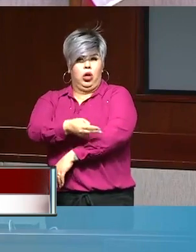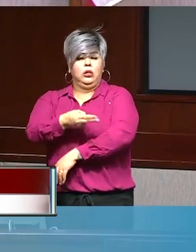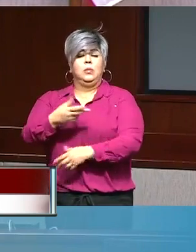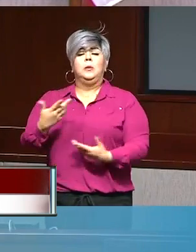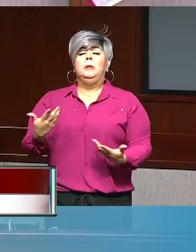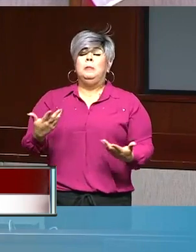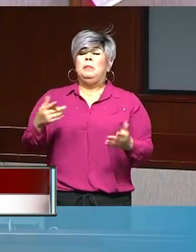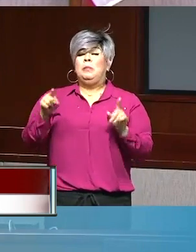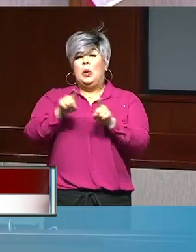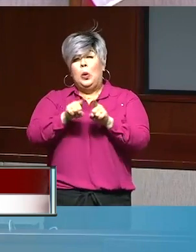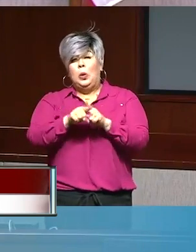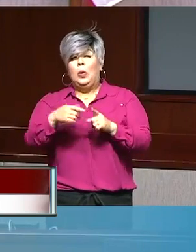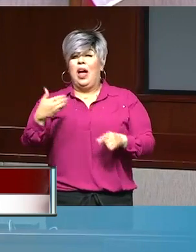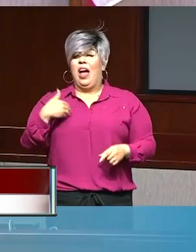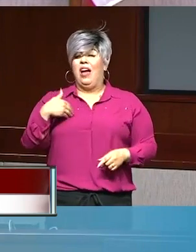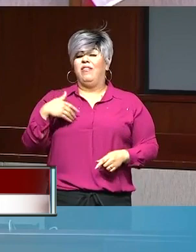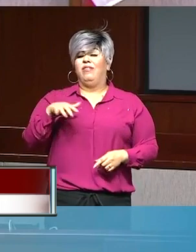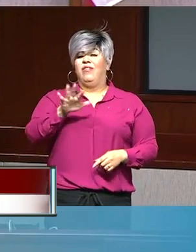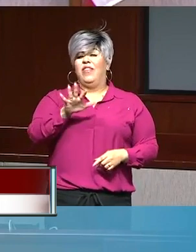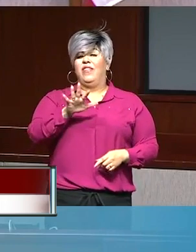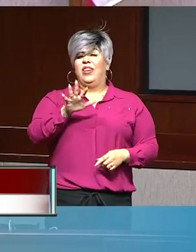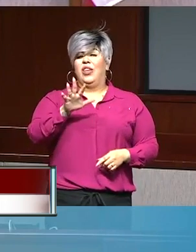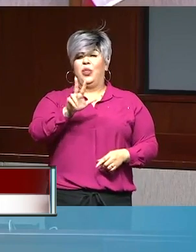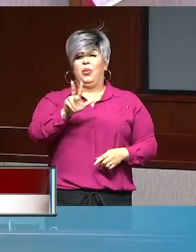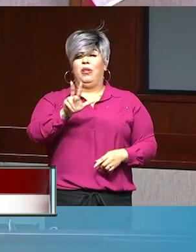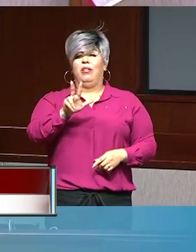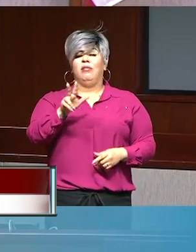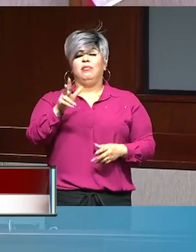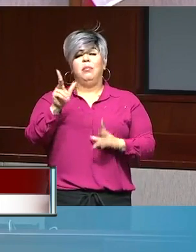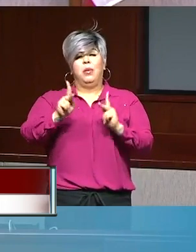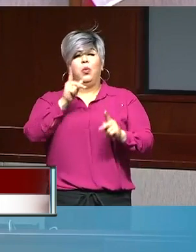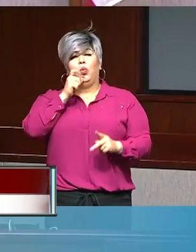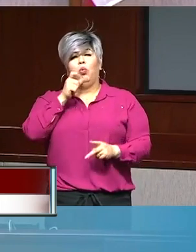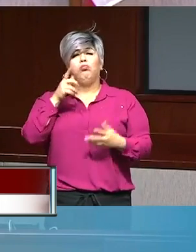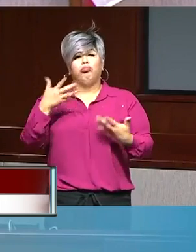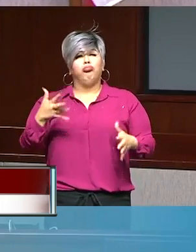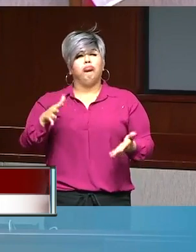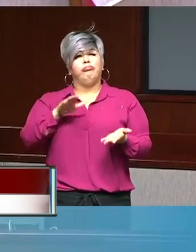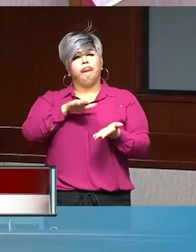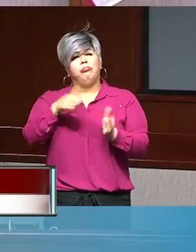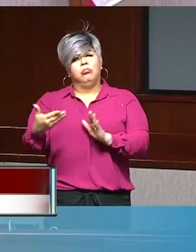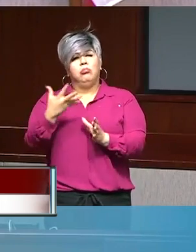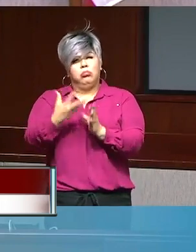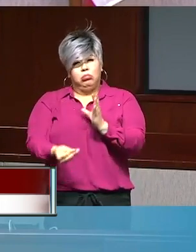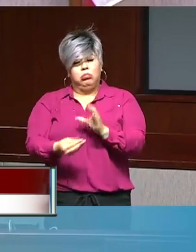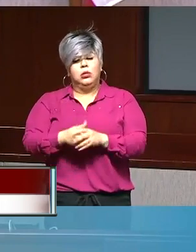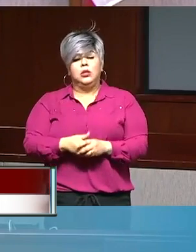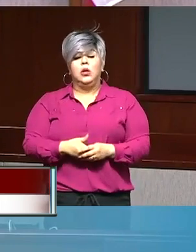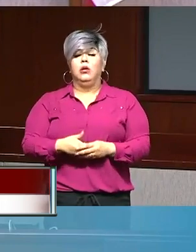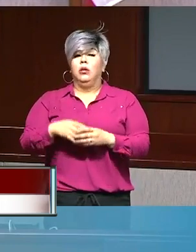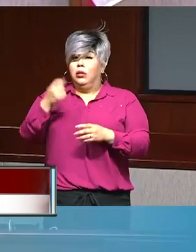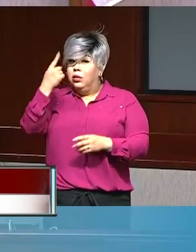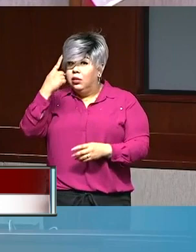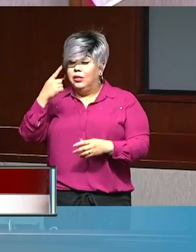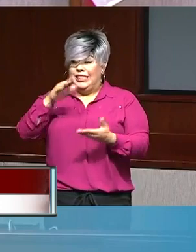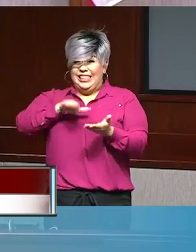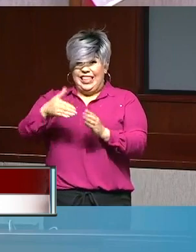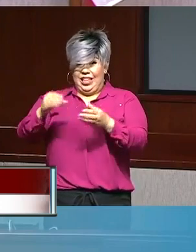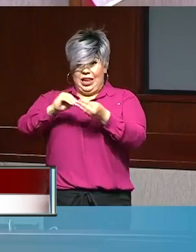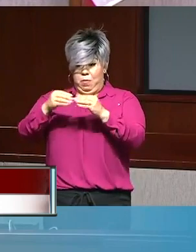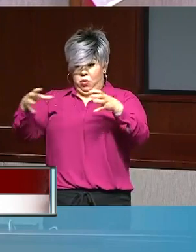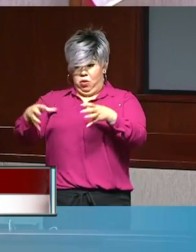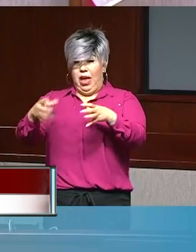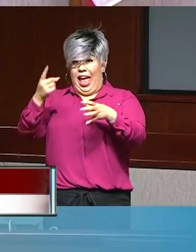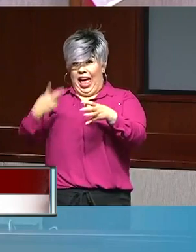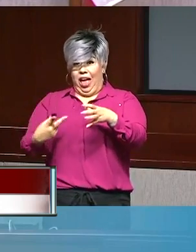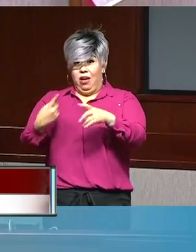had 53 people, or about 2% of the total tested, who have passed away. Again, over half of the deaths are attributed